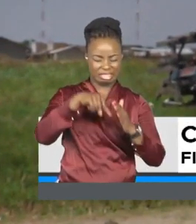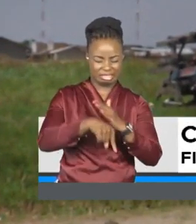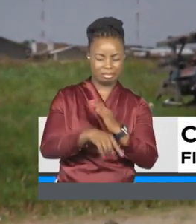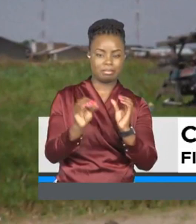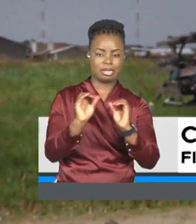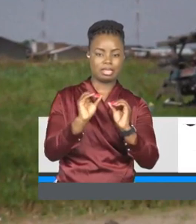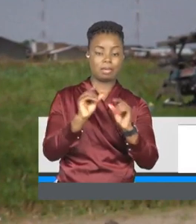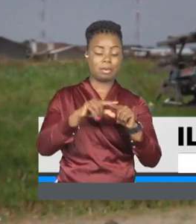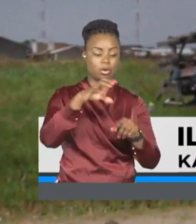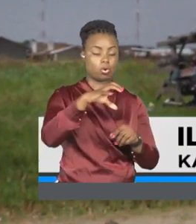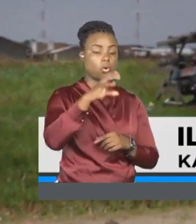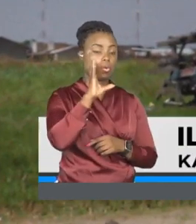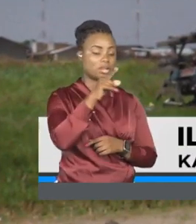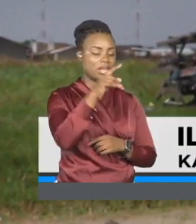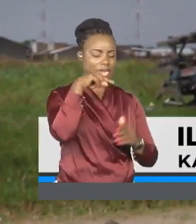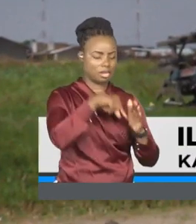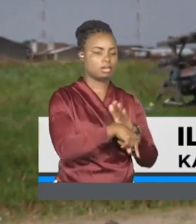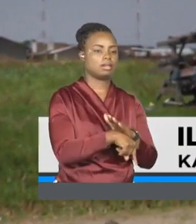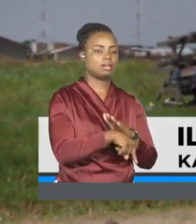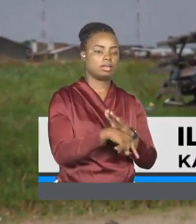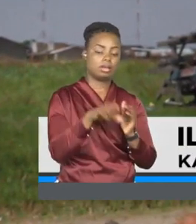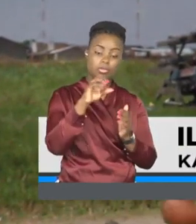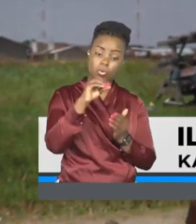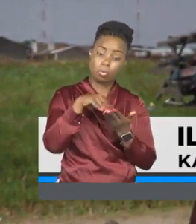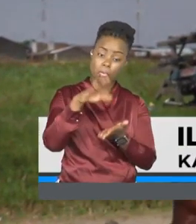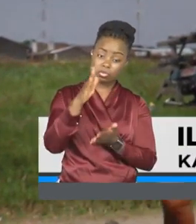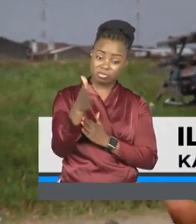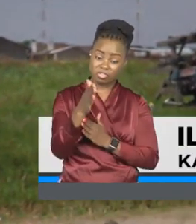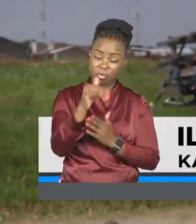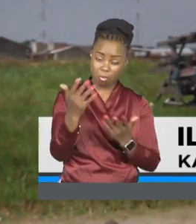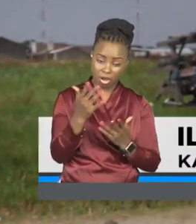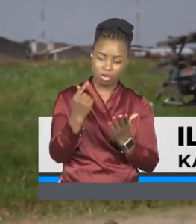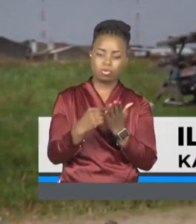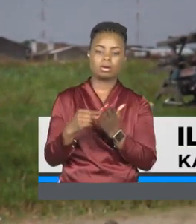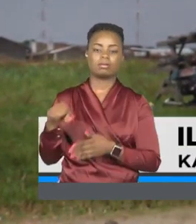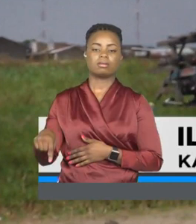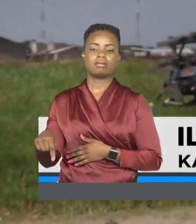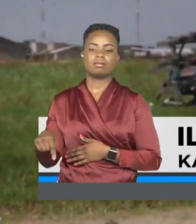deep. So most of the fish is from this end of this lake.